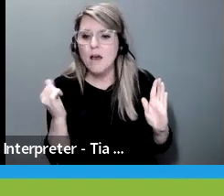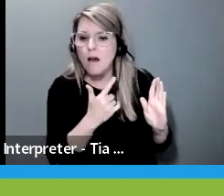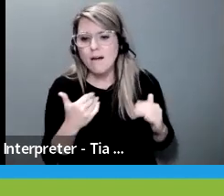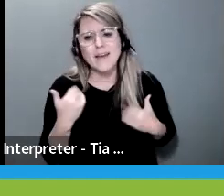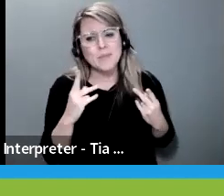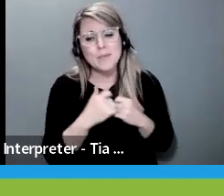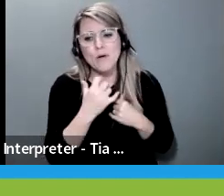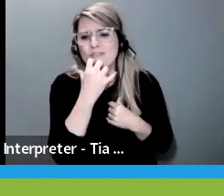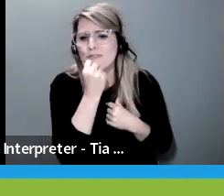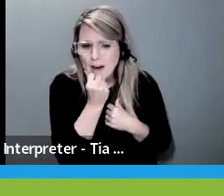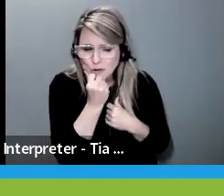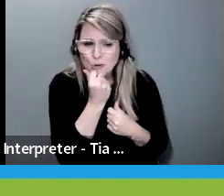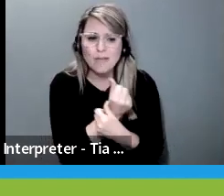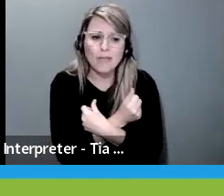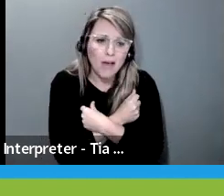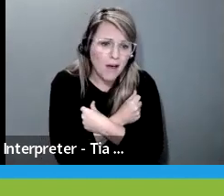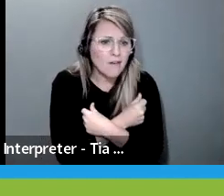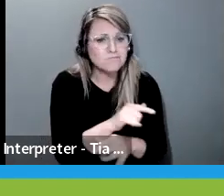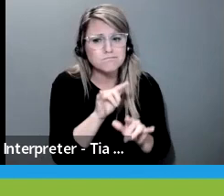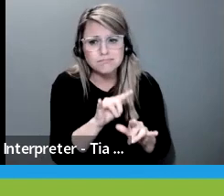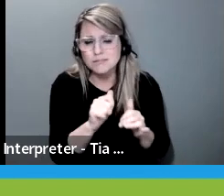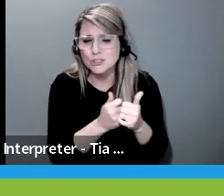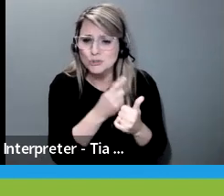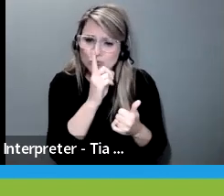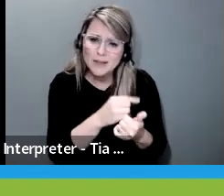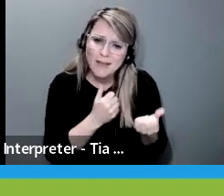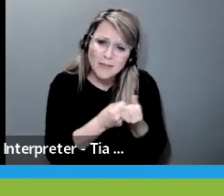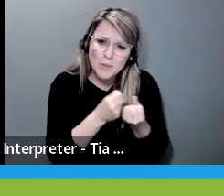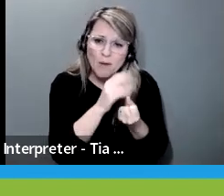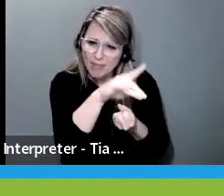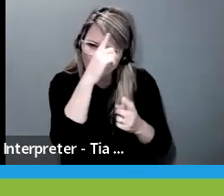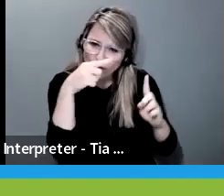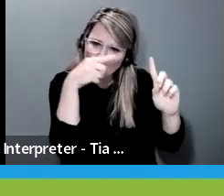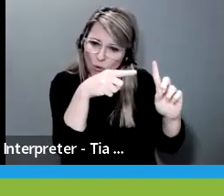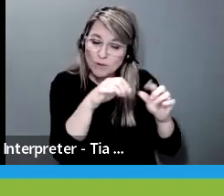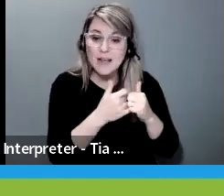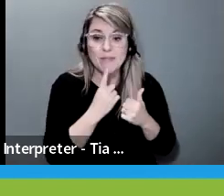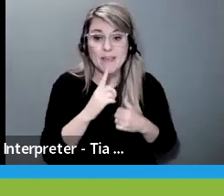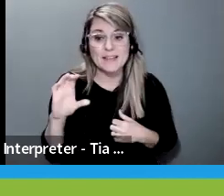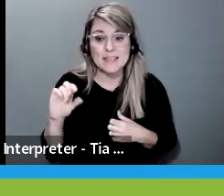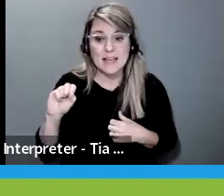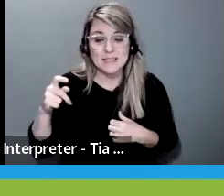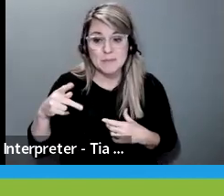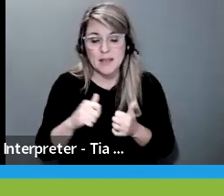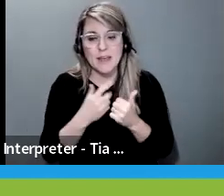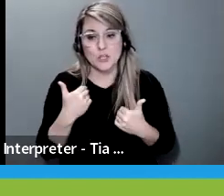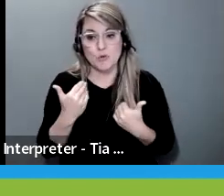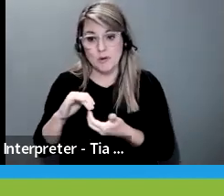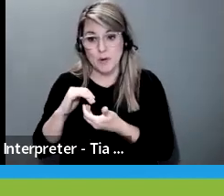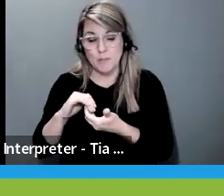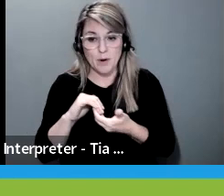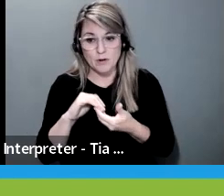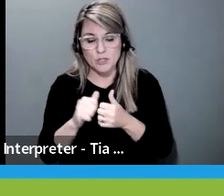loved, and supported to reach their goals. And CSSP partners with youth, young adults, and young professionals who have